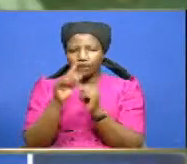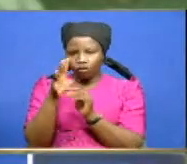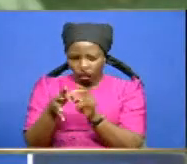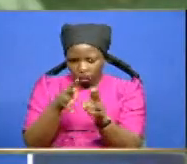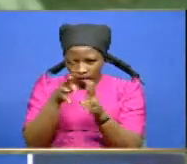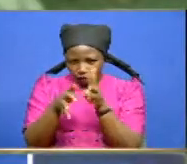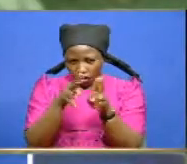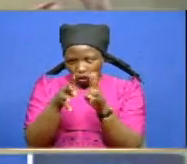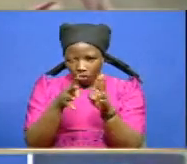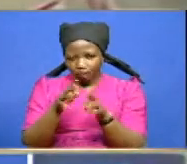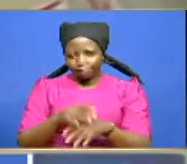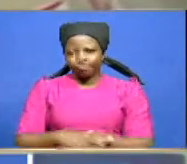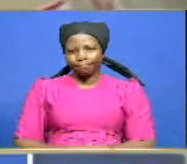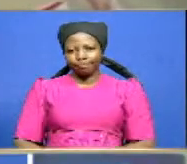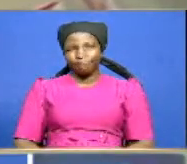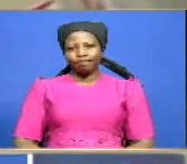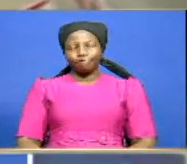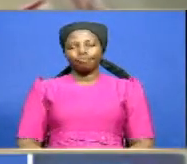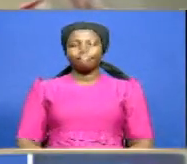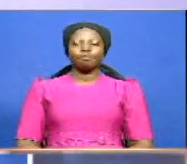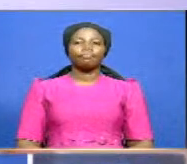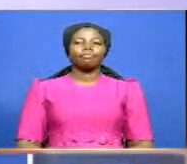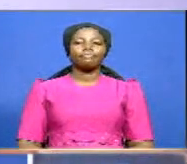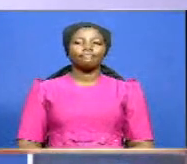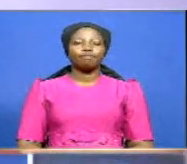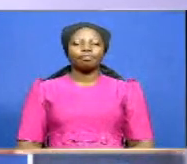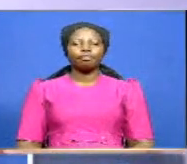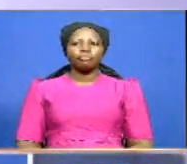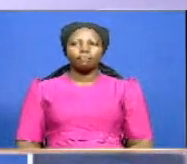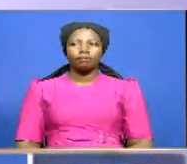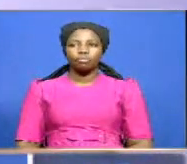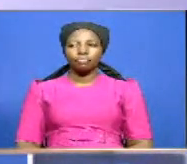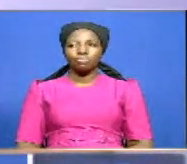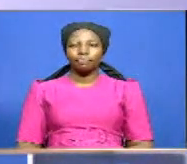1,644. Beatrice Gatonyangetich, Channel 1 News.